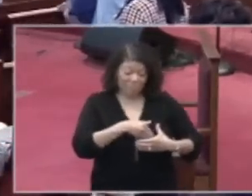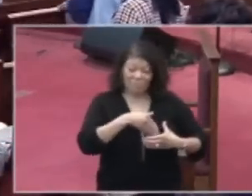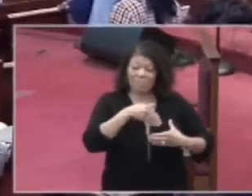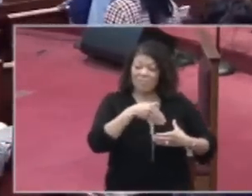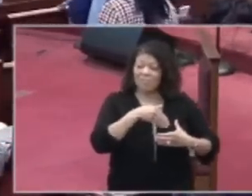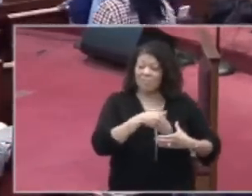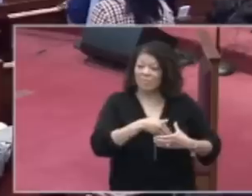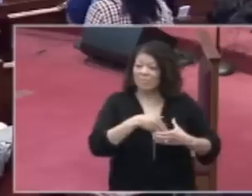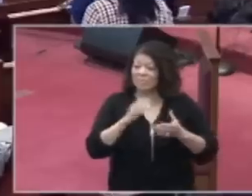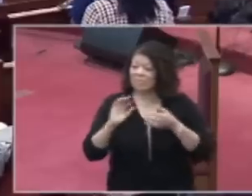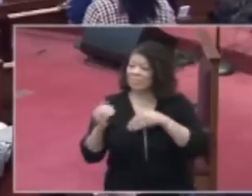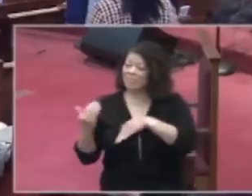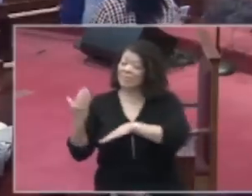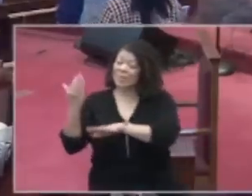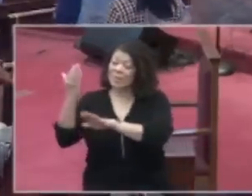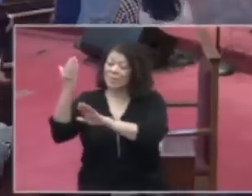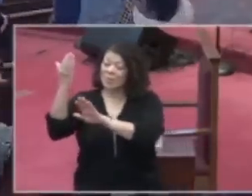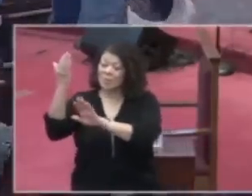Say, fill me up.